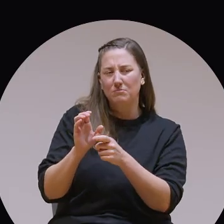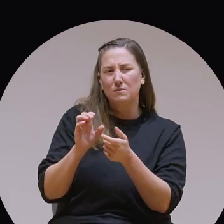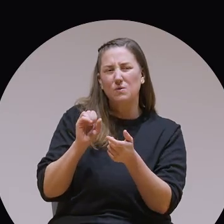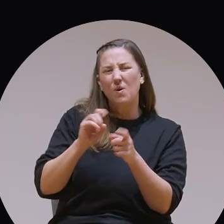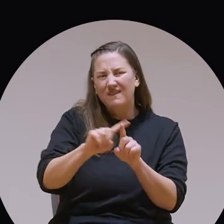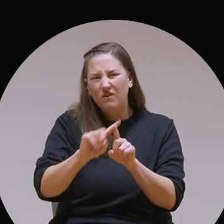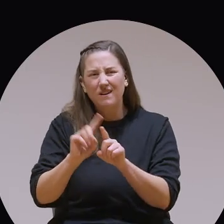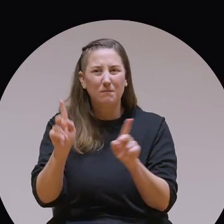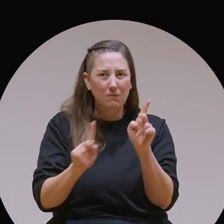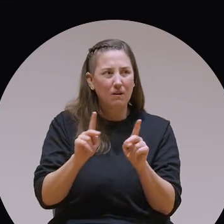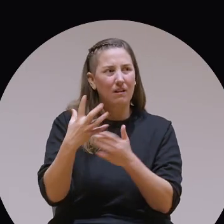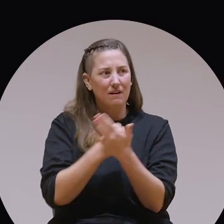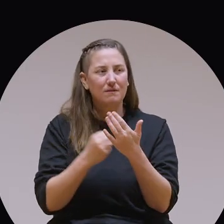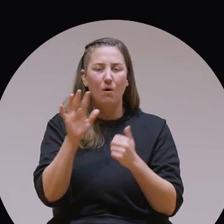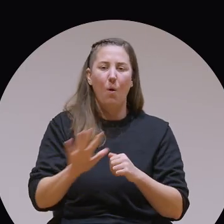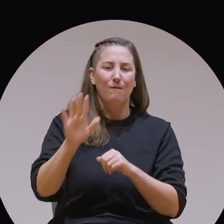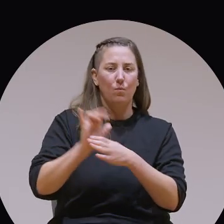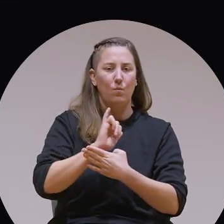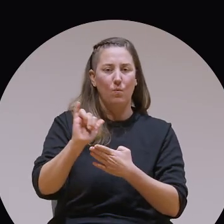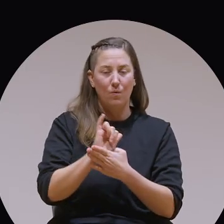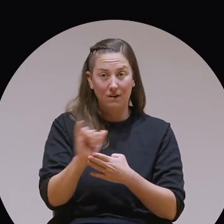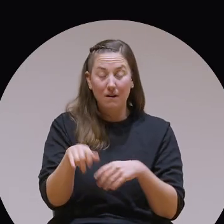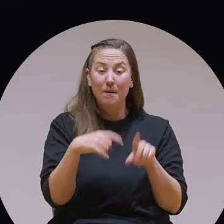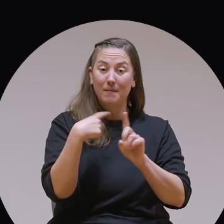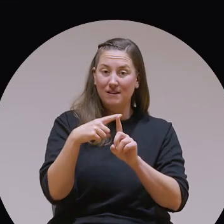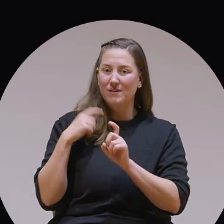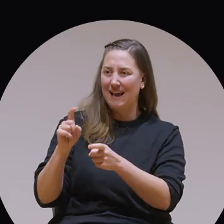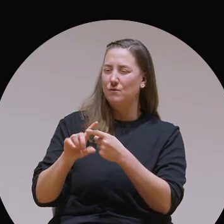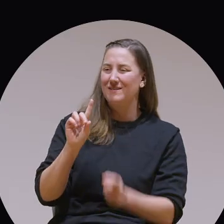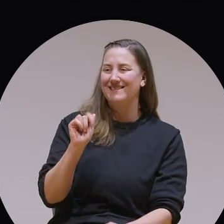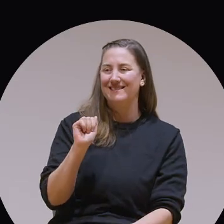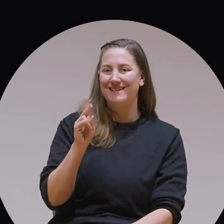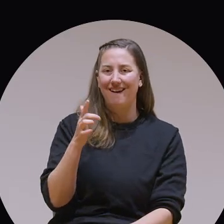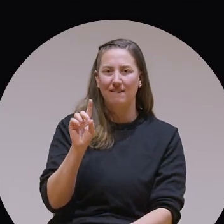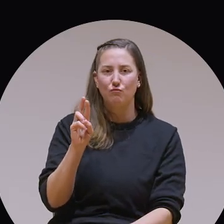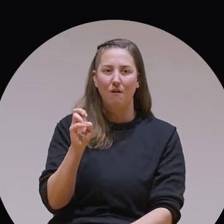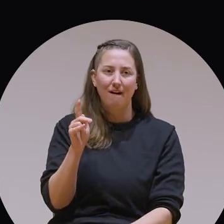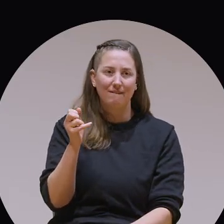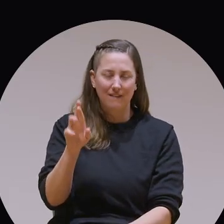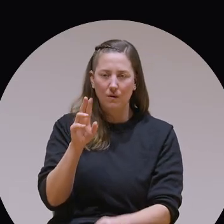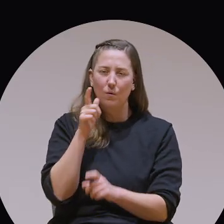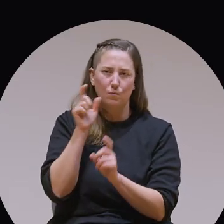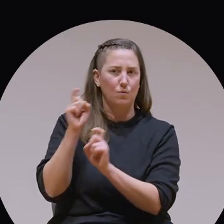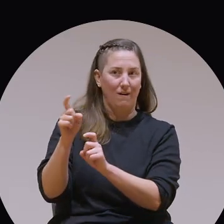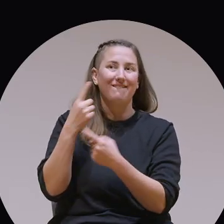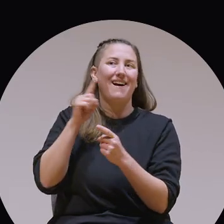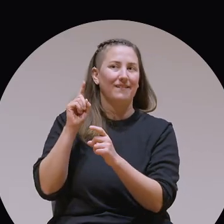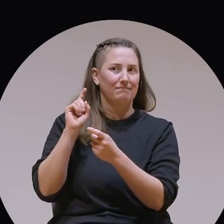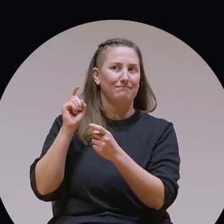Dickon Kalikian, who was a dealer in New York, and then went to David Rockefeller, who donated the frieze to the Met